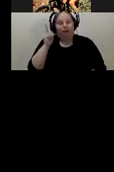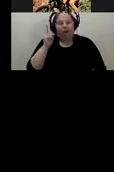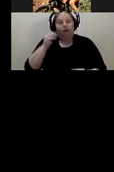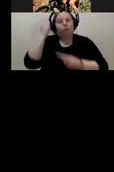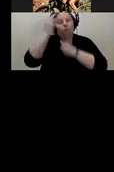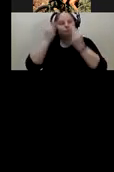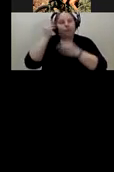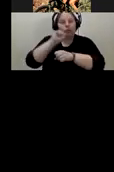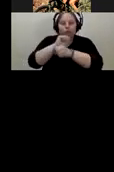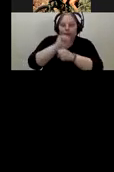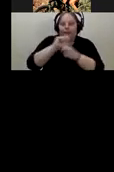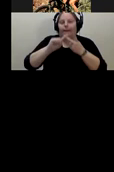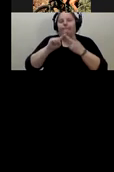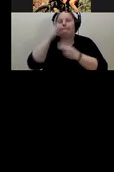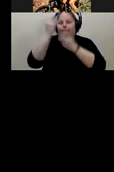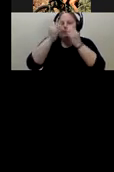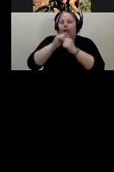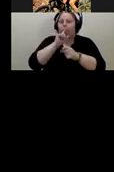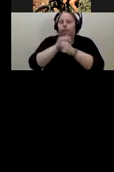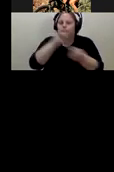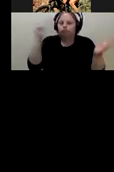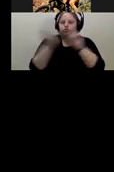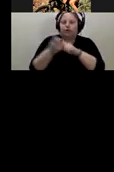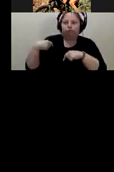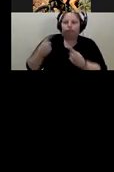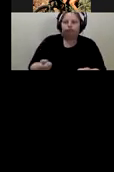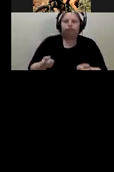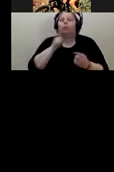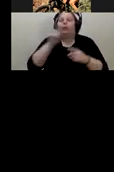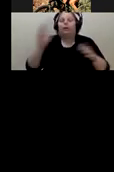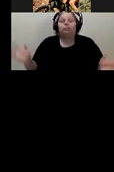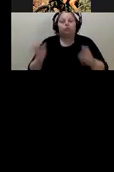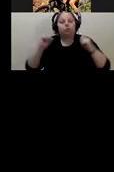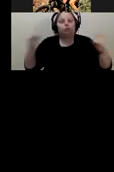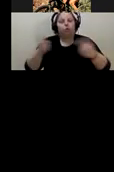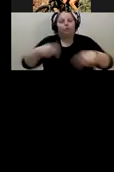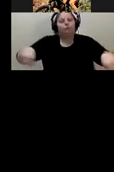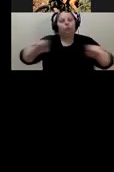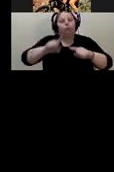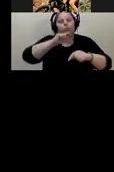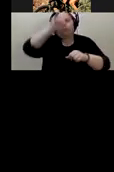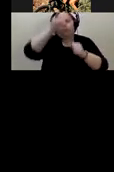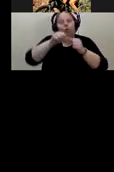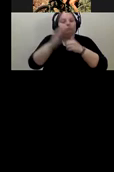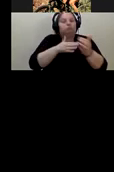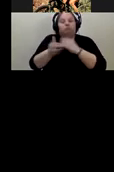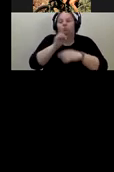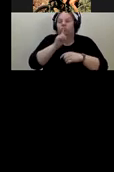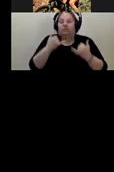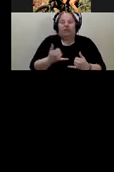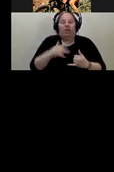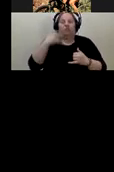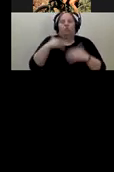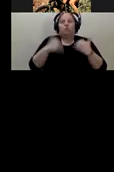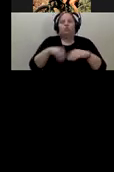when we're thinking of our jobs, when we're thinking of how things have changed, I just encourage everybody to remember that no matter how hard this is hitting all